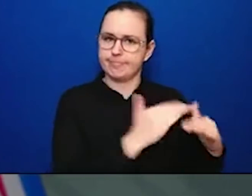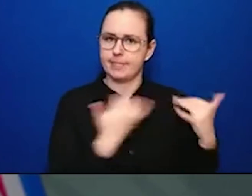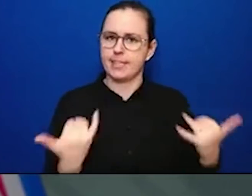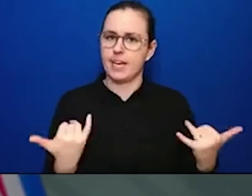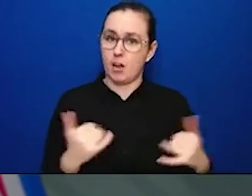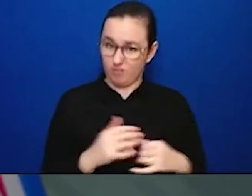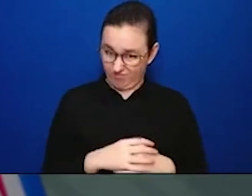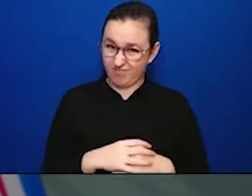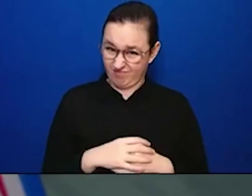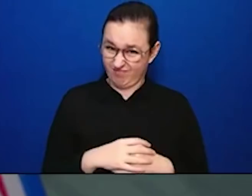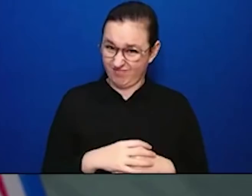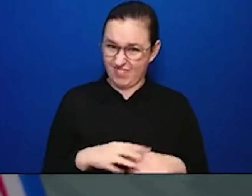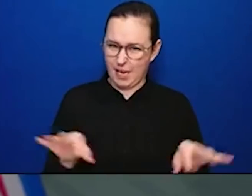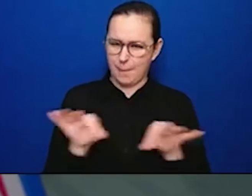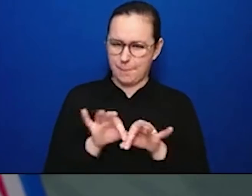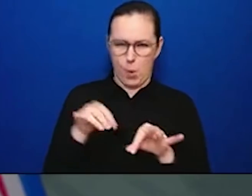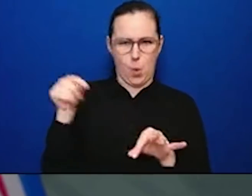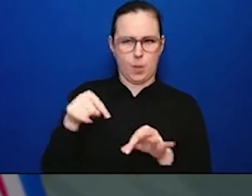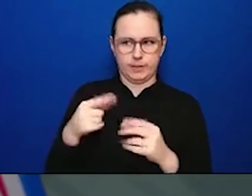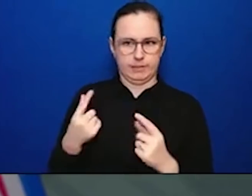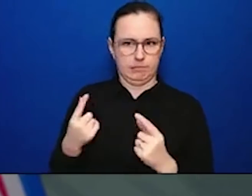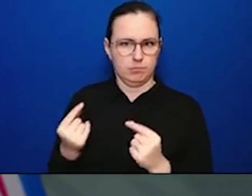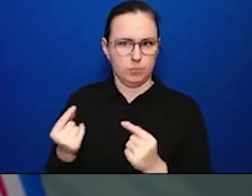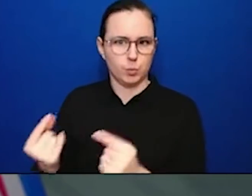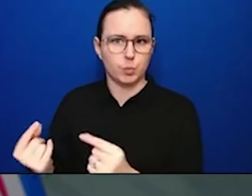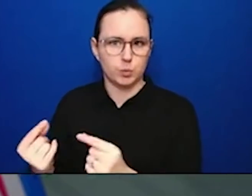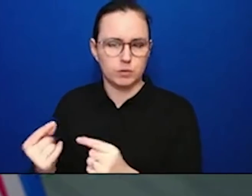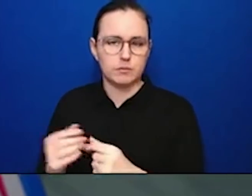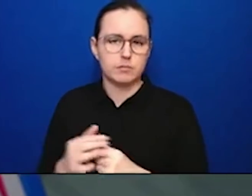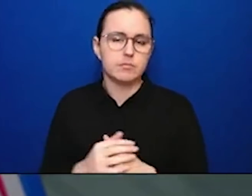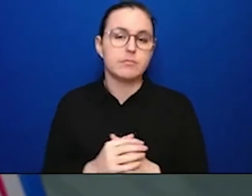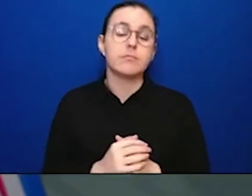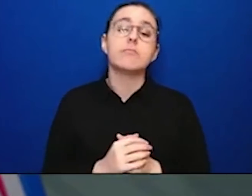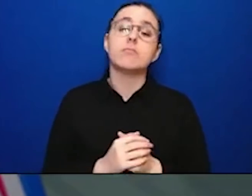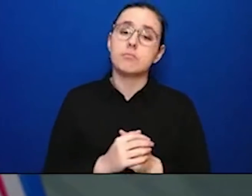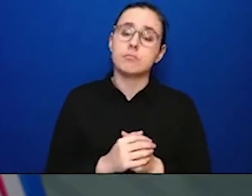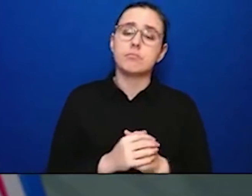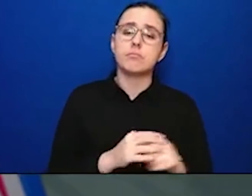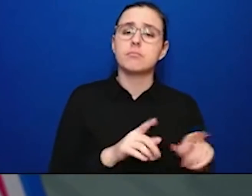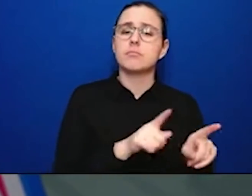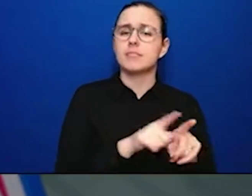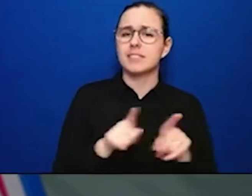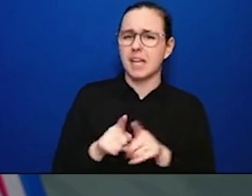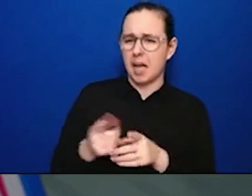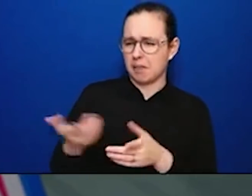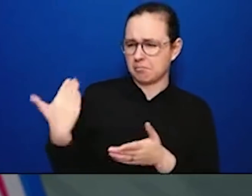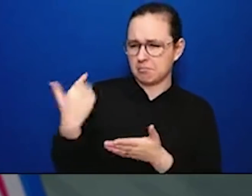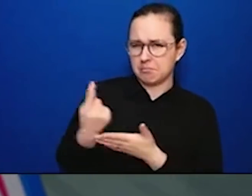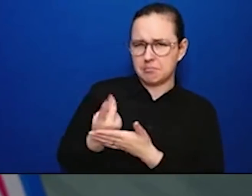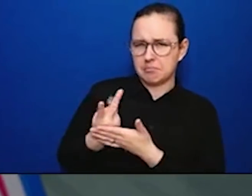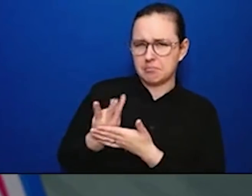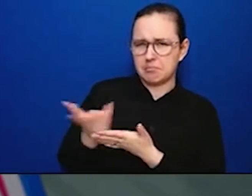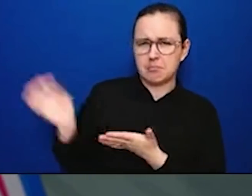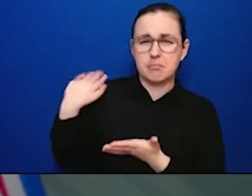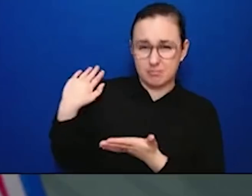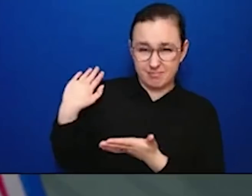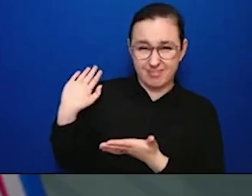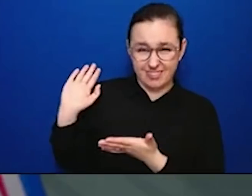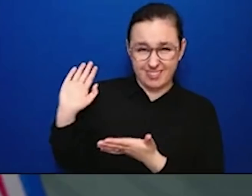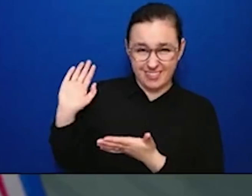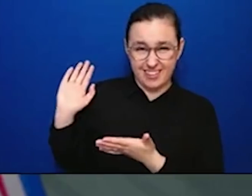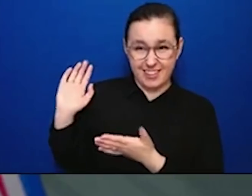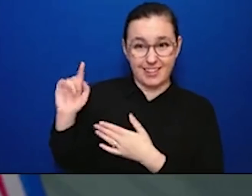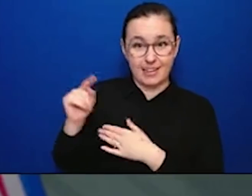to take. We took steps weeks ago to say that in January, and gives us time to plan and